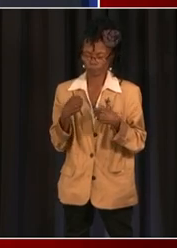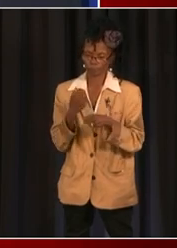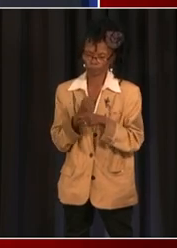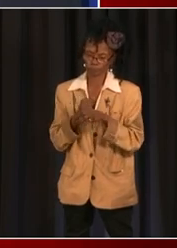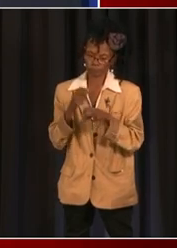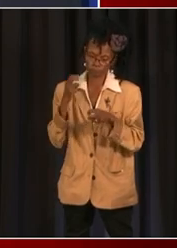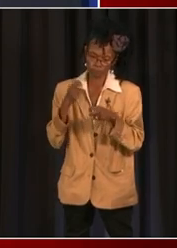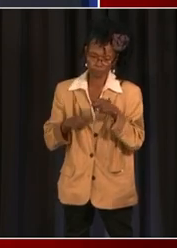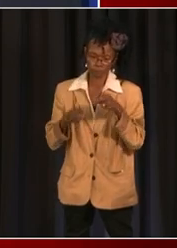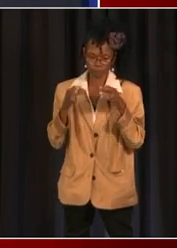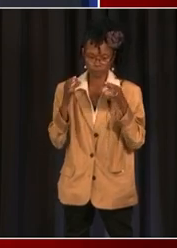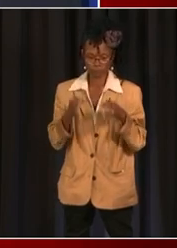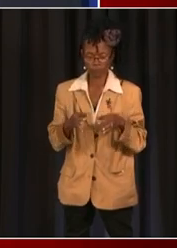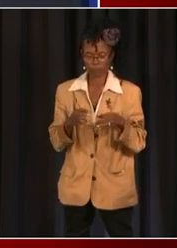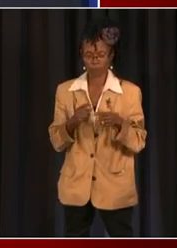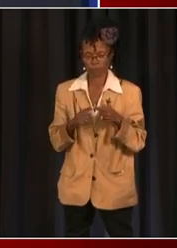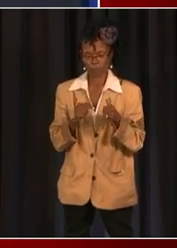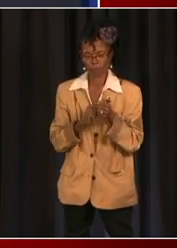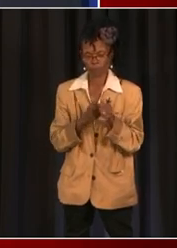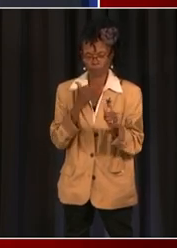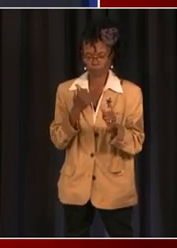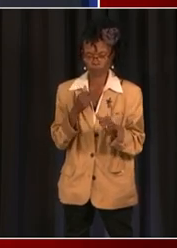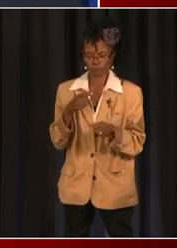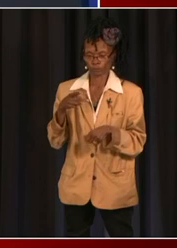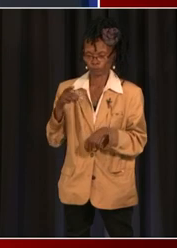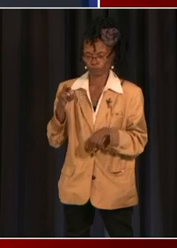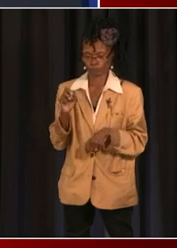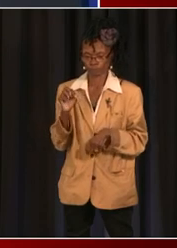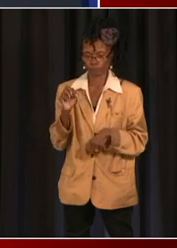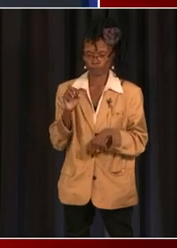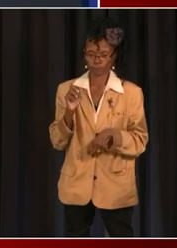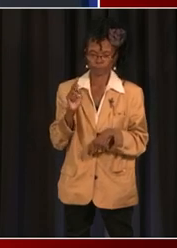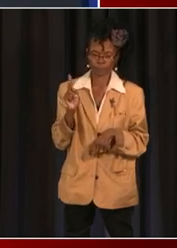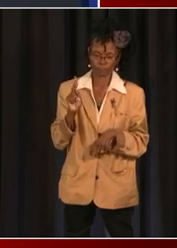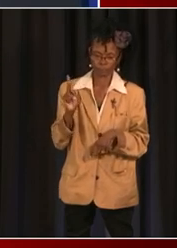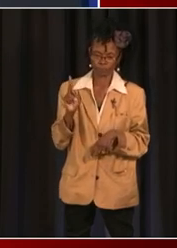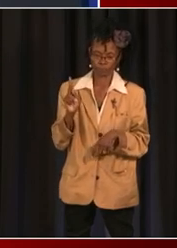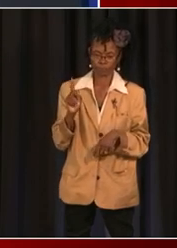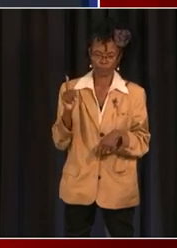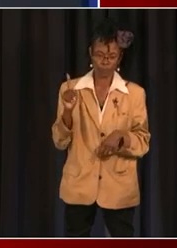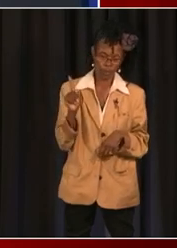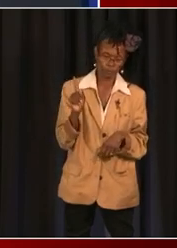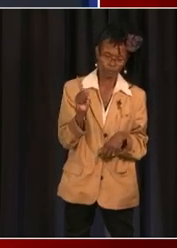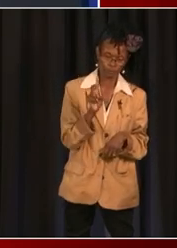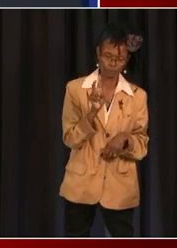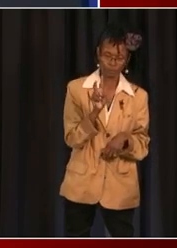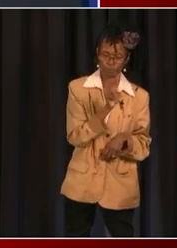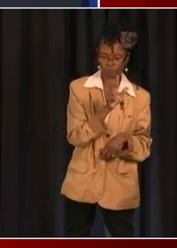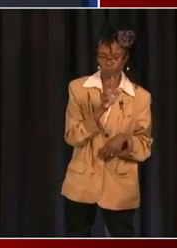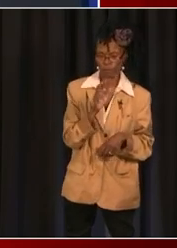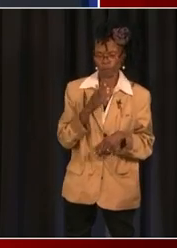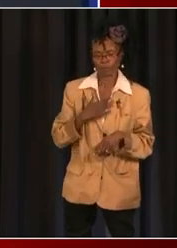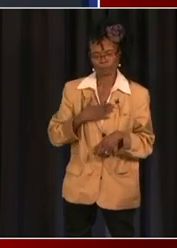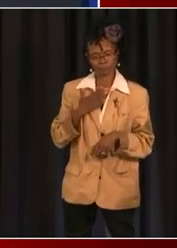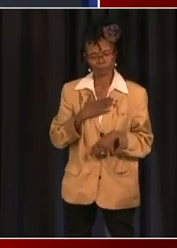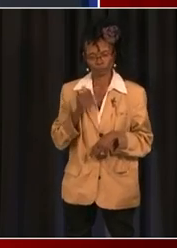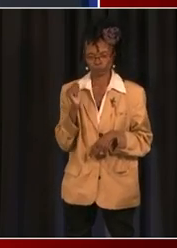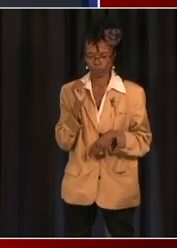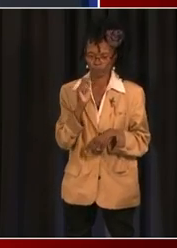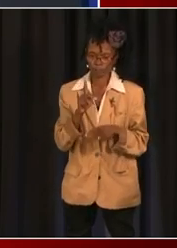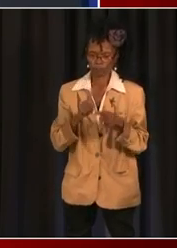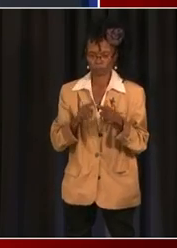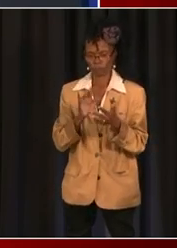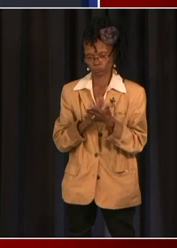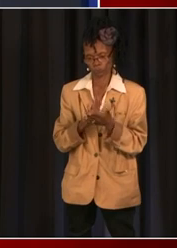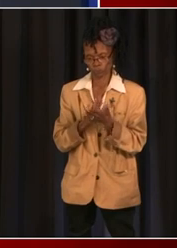remote posture about pre-K3 and pre-K4. We're thrilled to have them back on campus, and we're thrilled to open our second